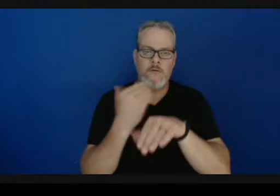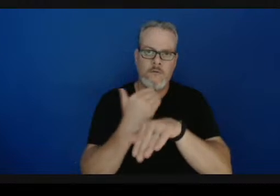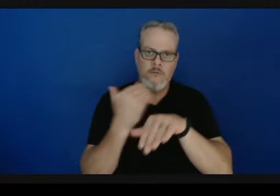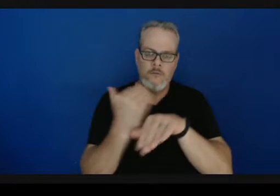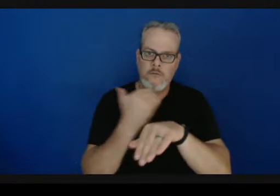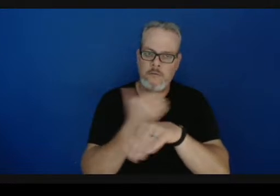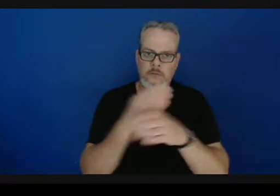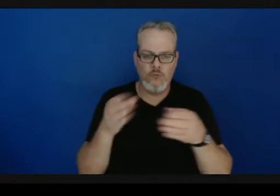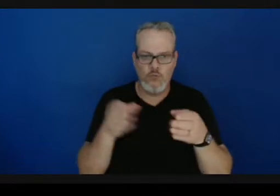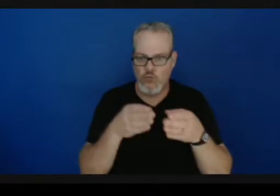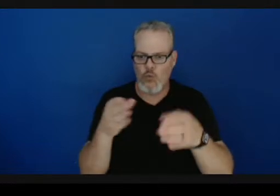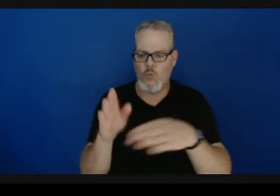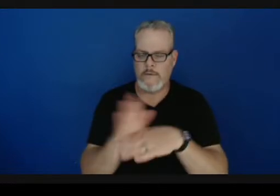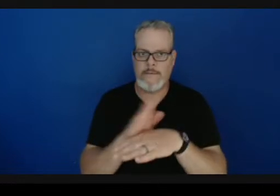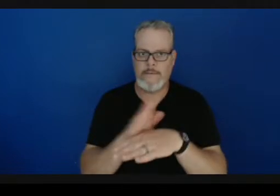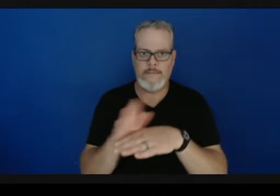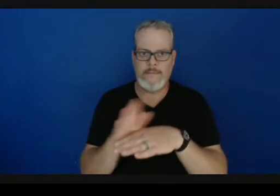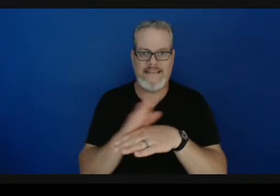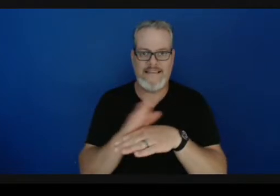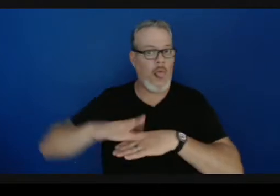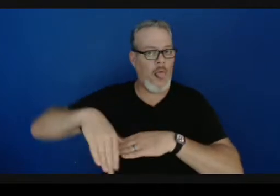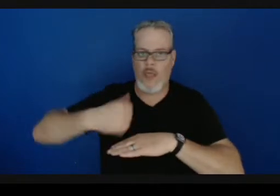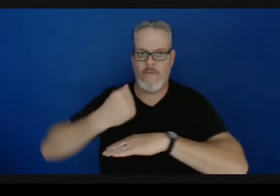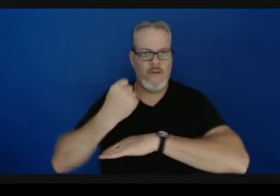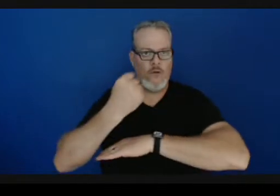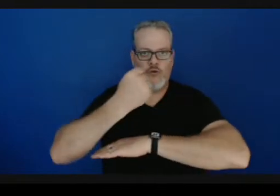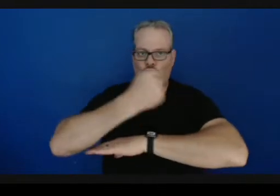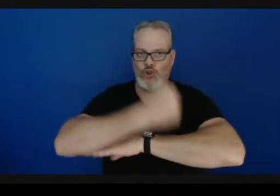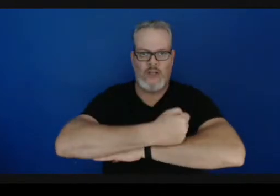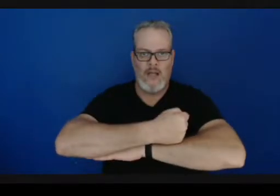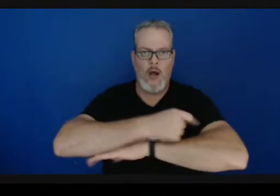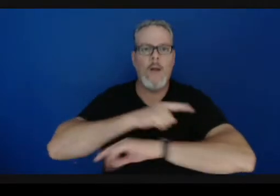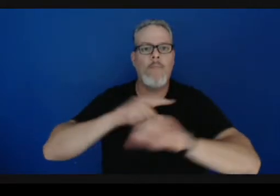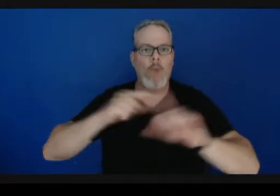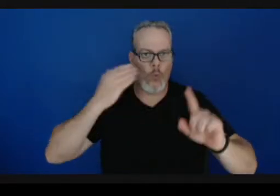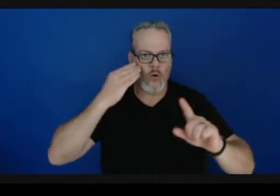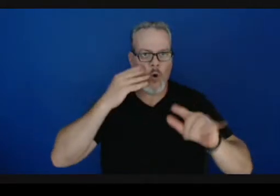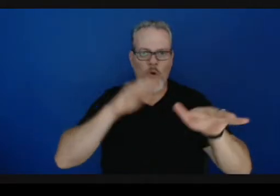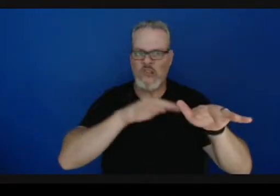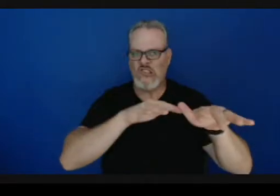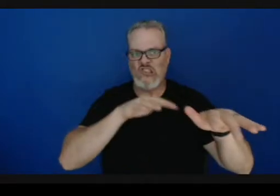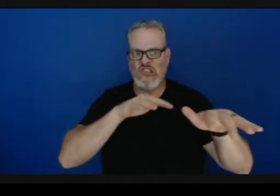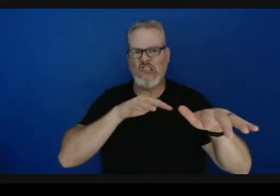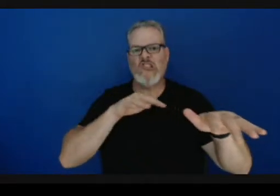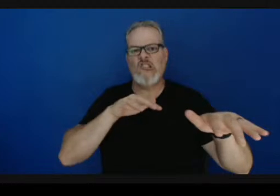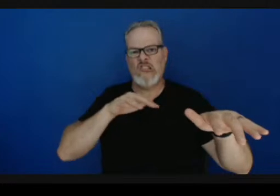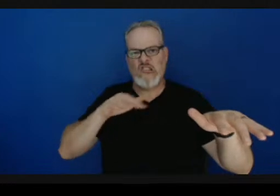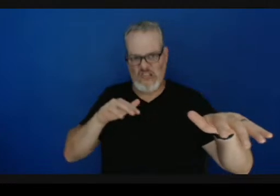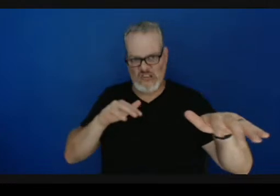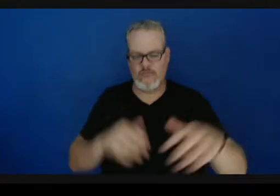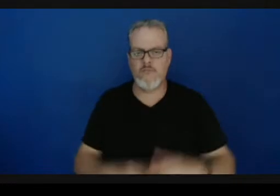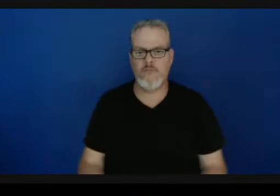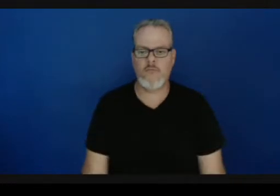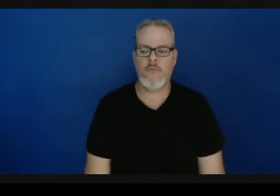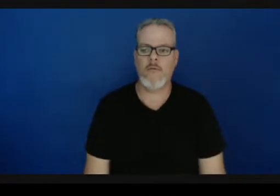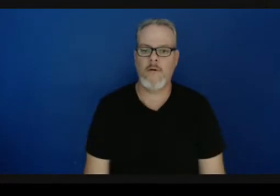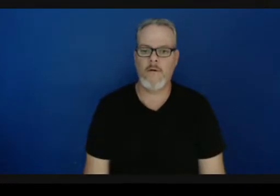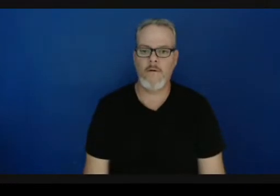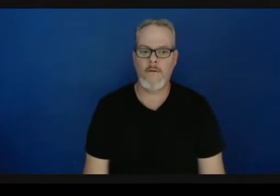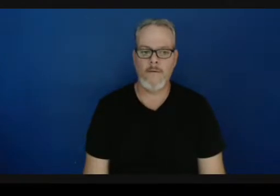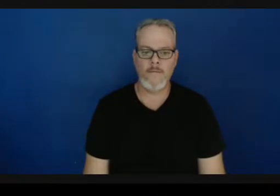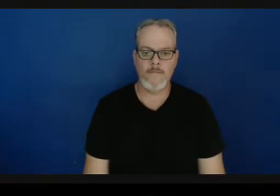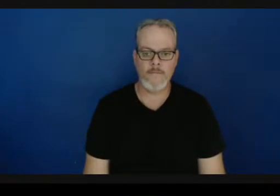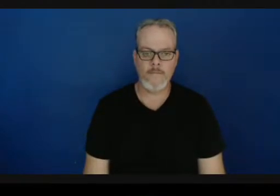any roads down, but it sounds like the roads have become very busy. And anything about